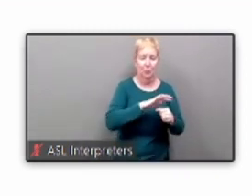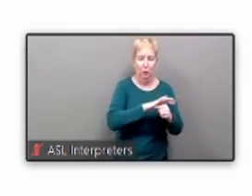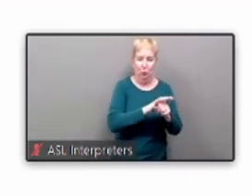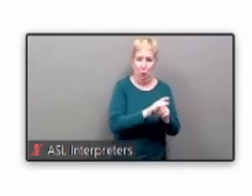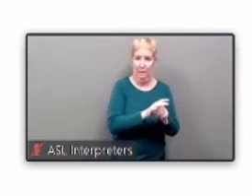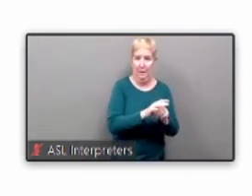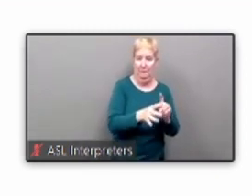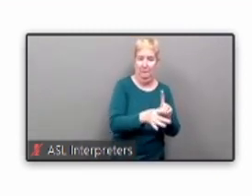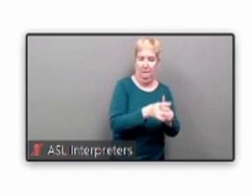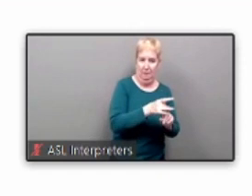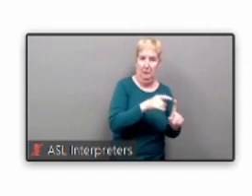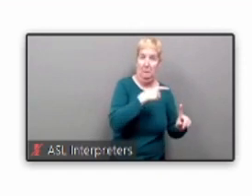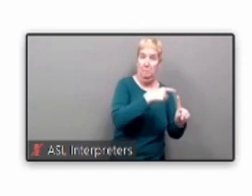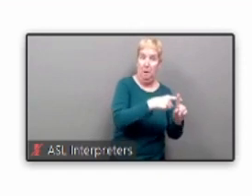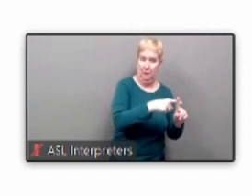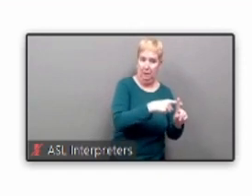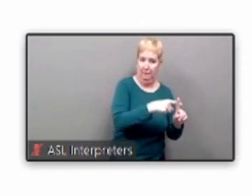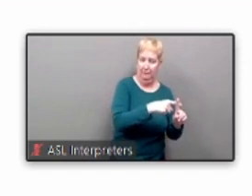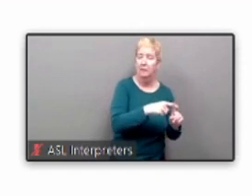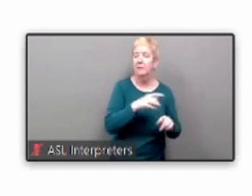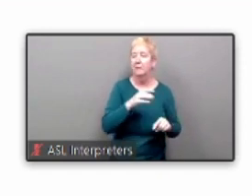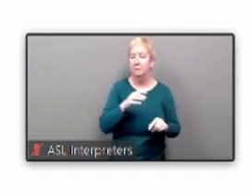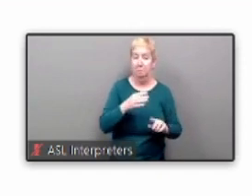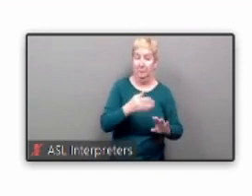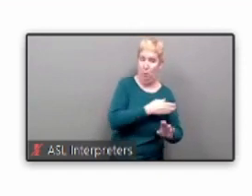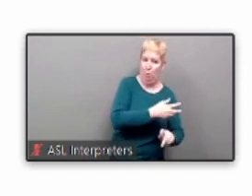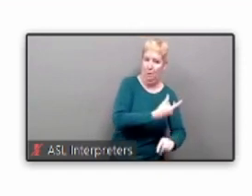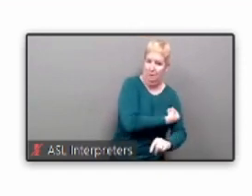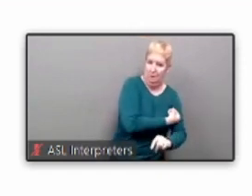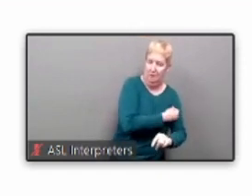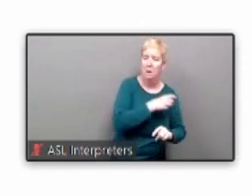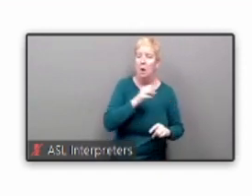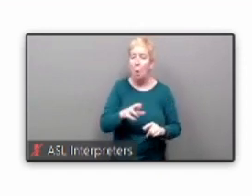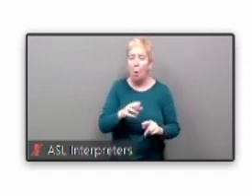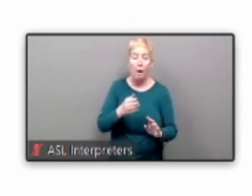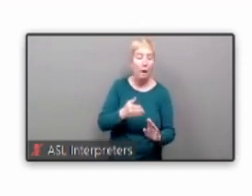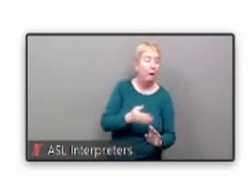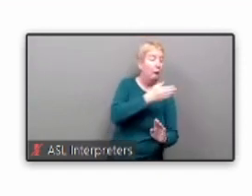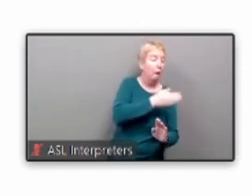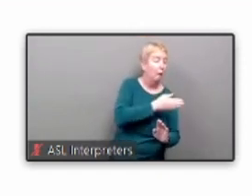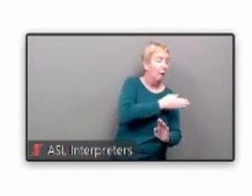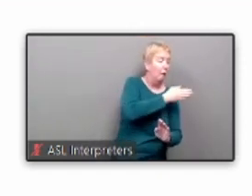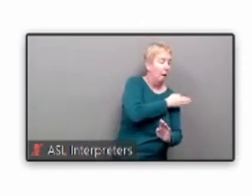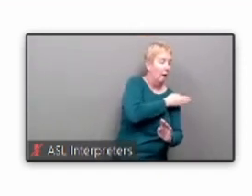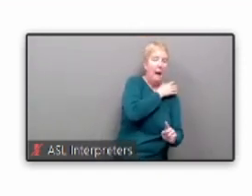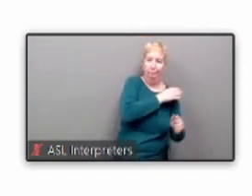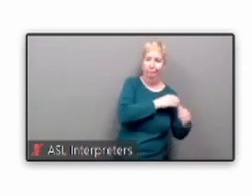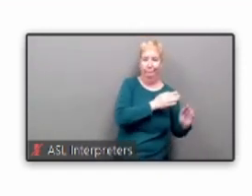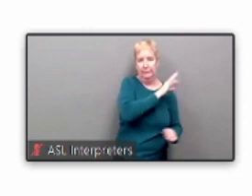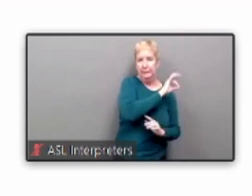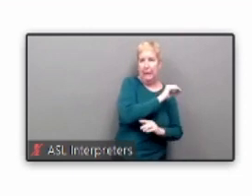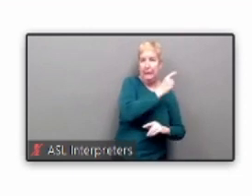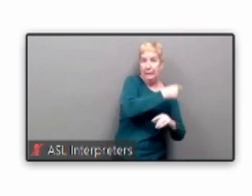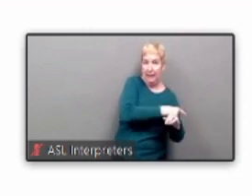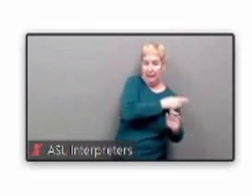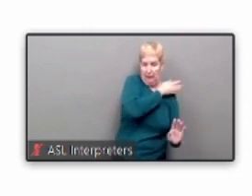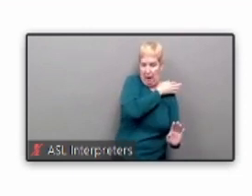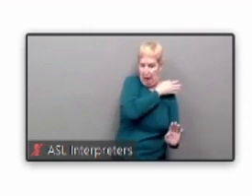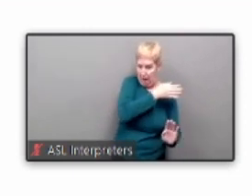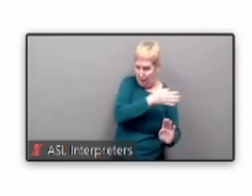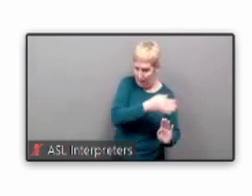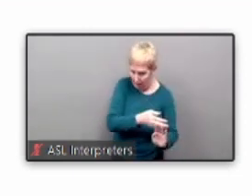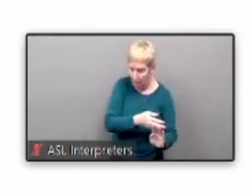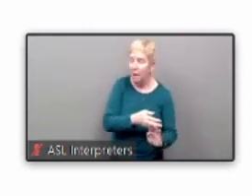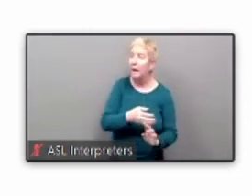SARS-CoV-2 positive lab or a positive lab within 90 days. So even with these caveats, we